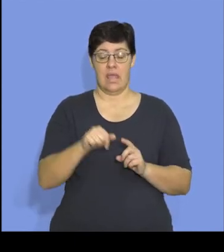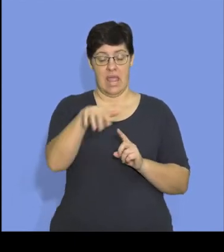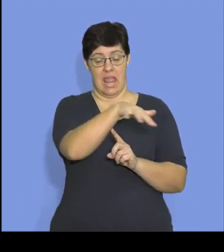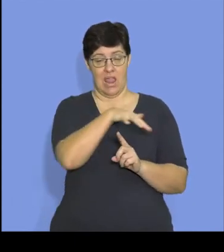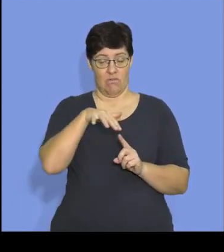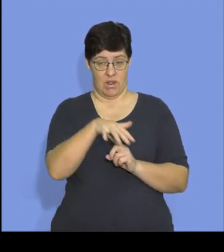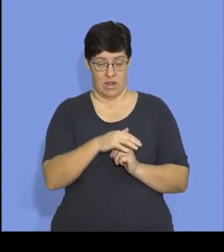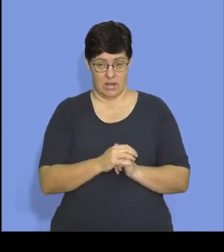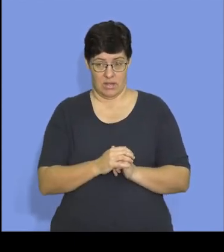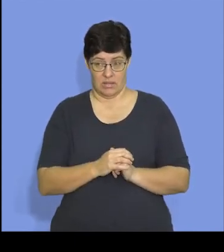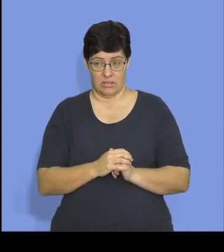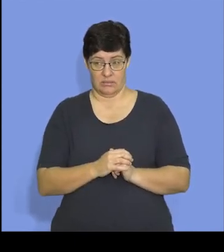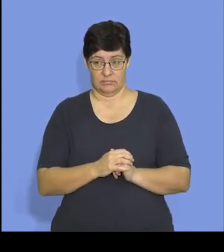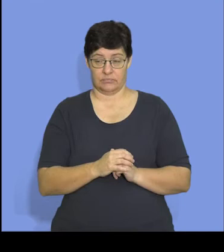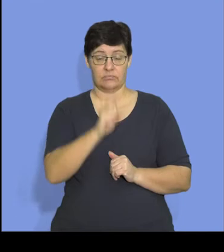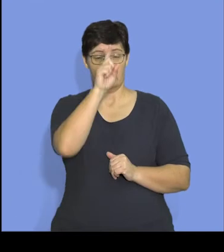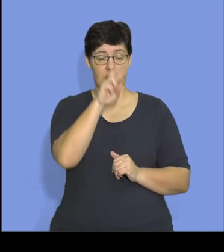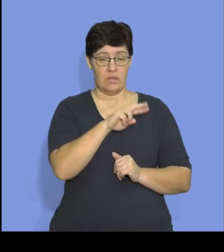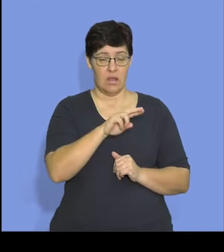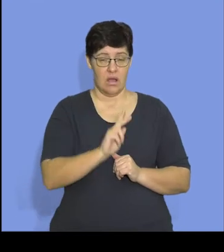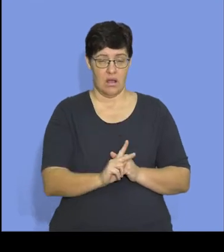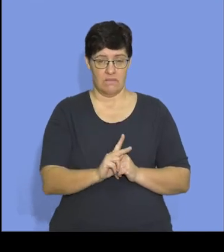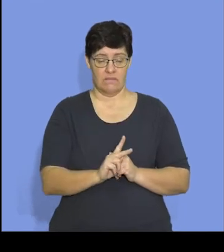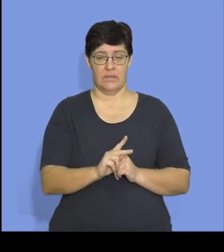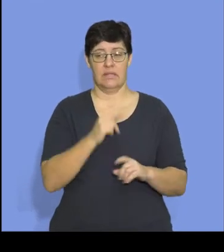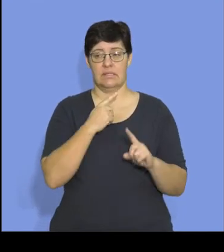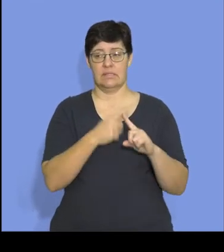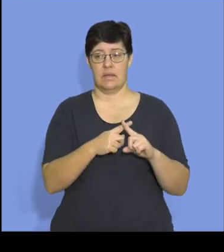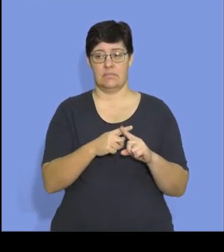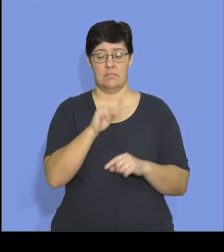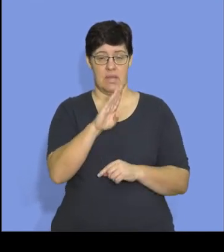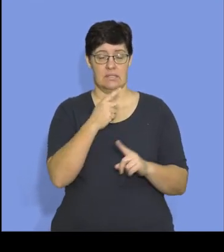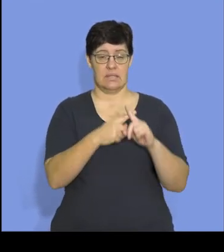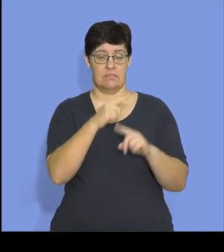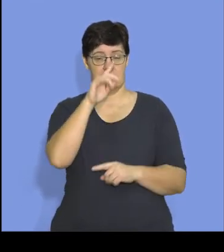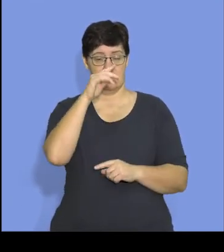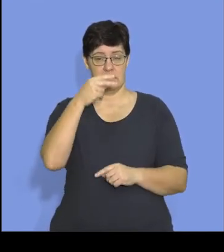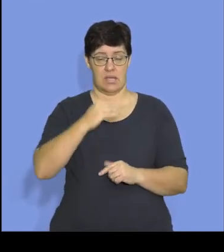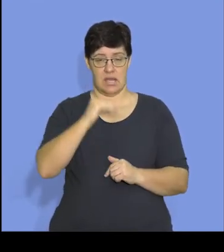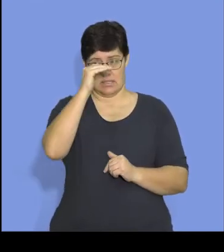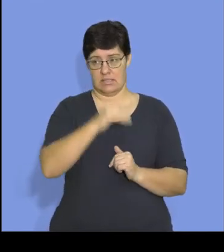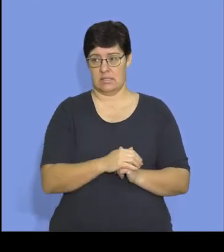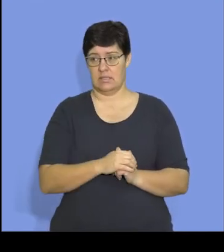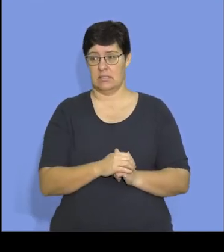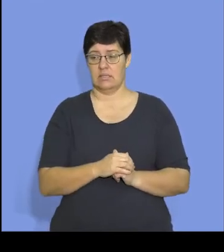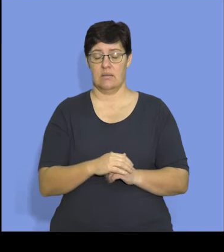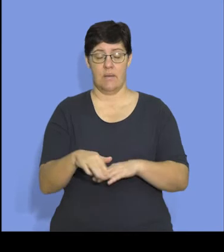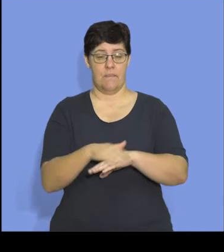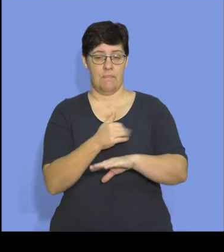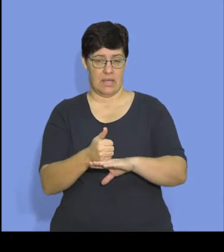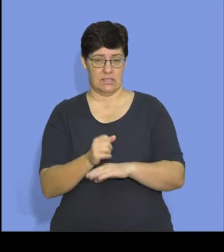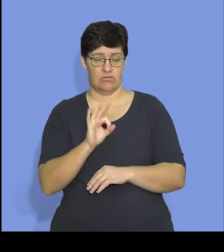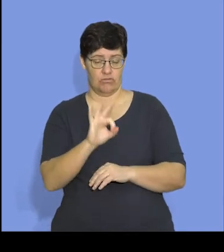now a half times base times height. So it's a half. My base is